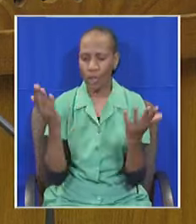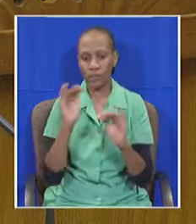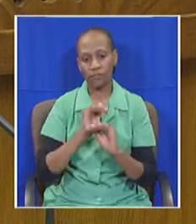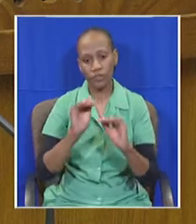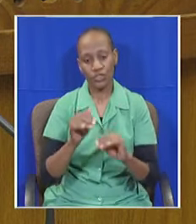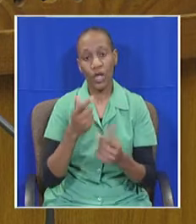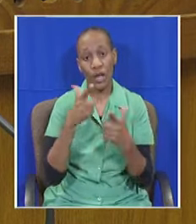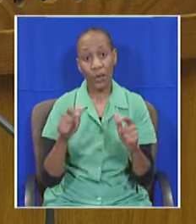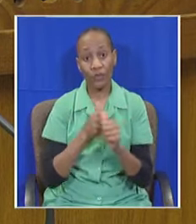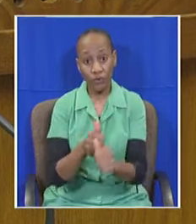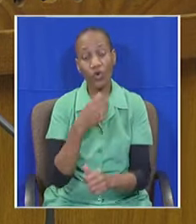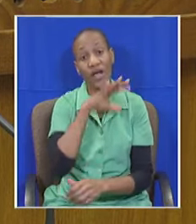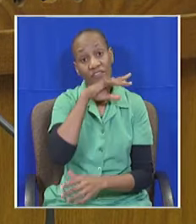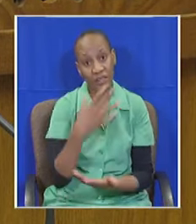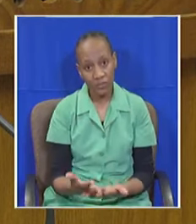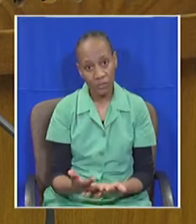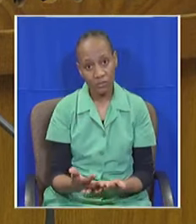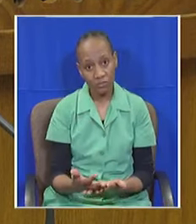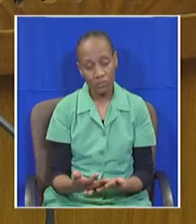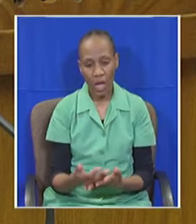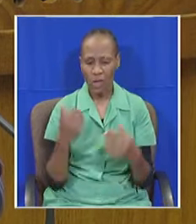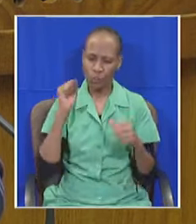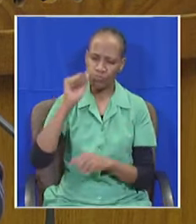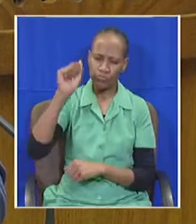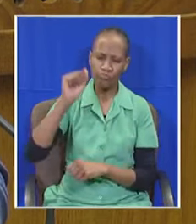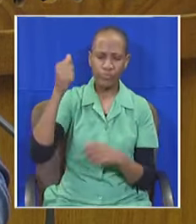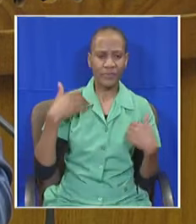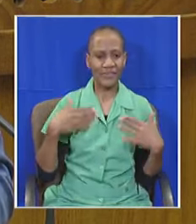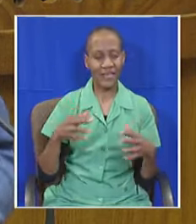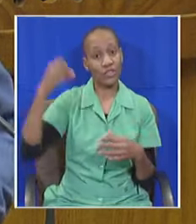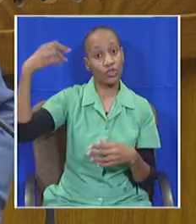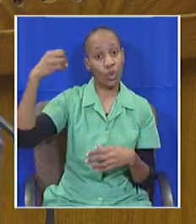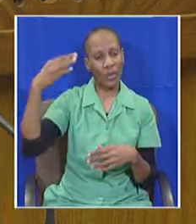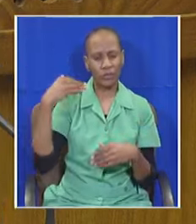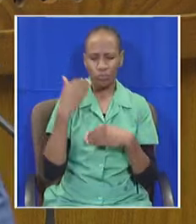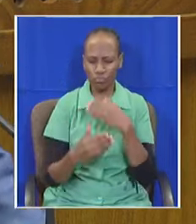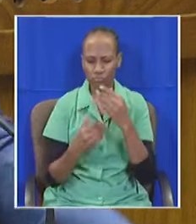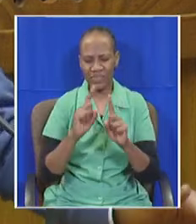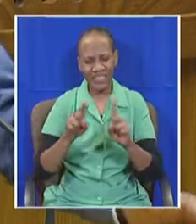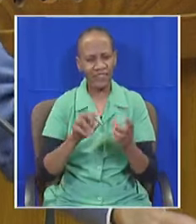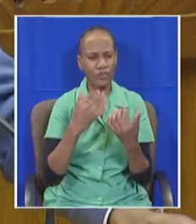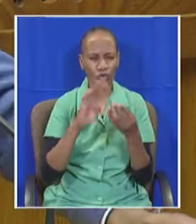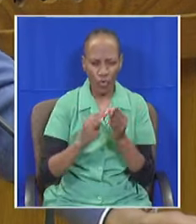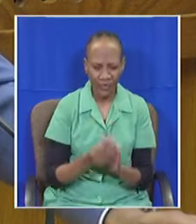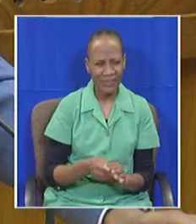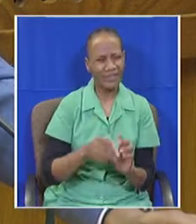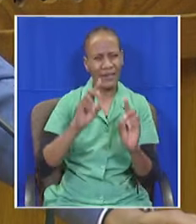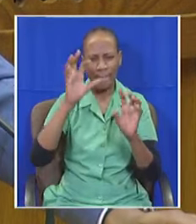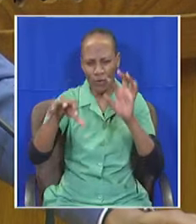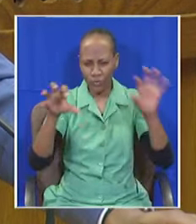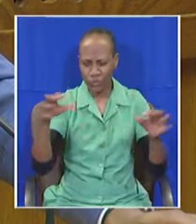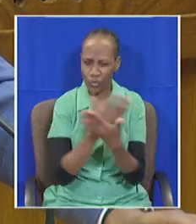The rioting soon spread from Soweto to other townships in the Witwatersrand, Pretoria, Durban, and Cape